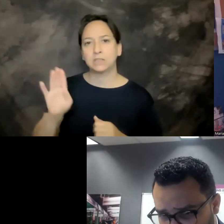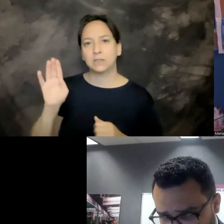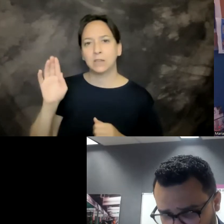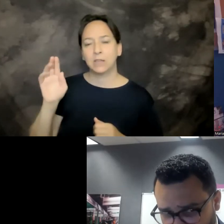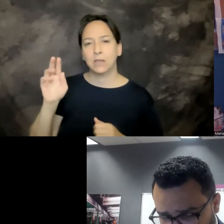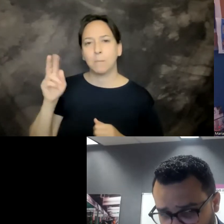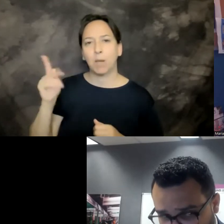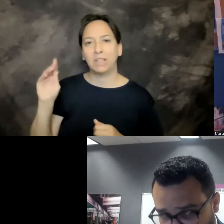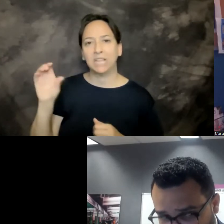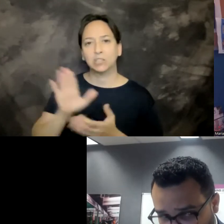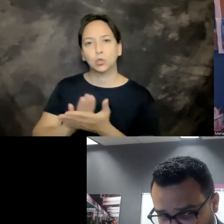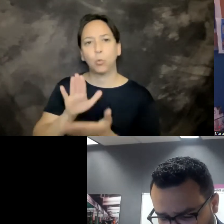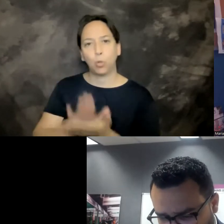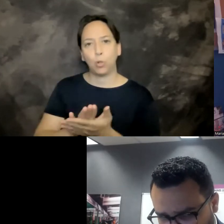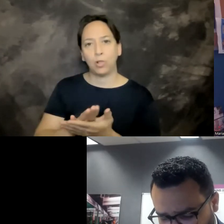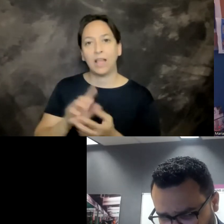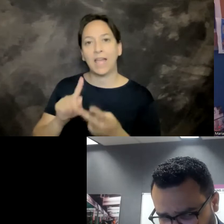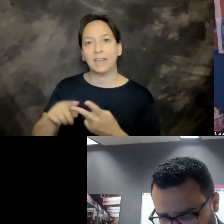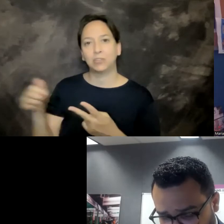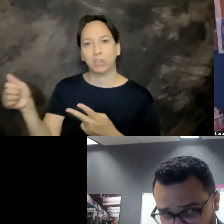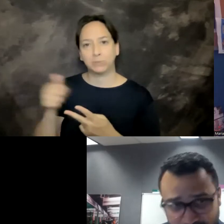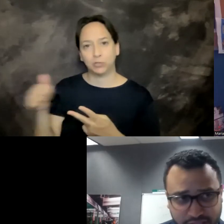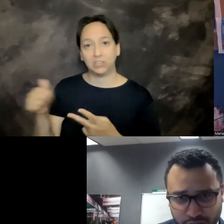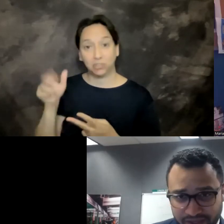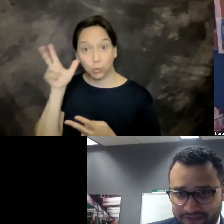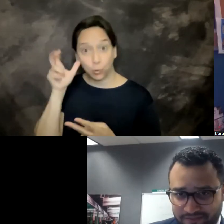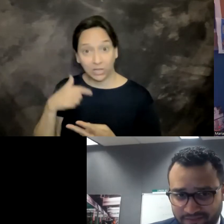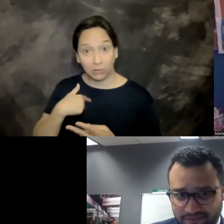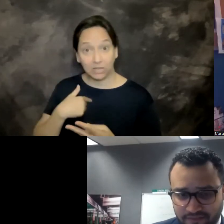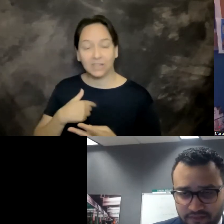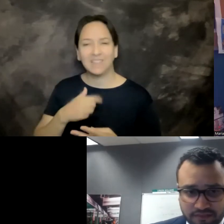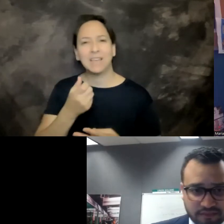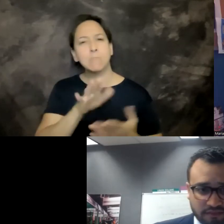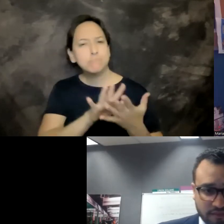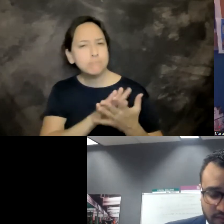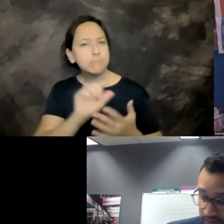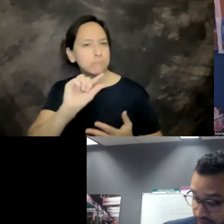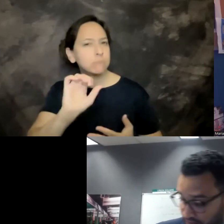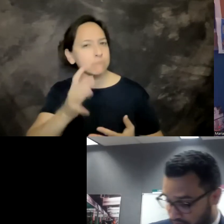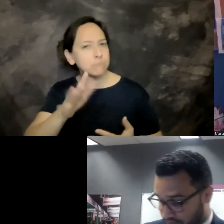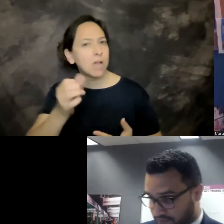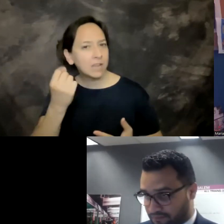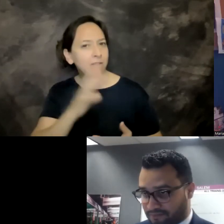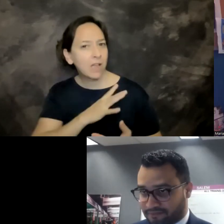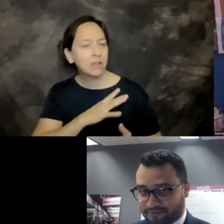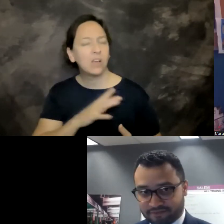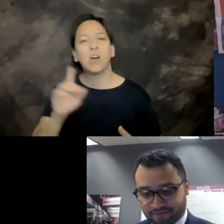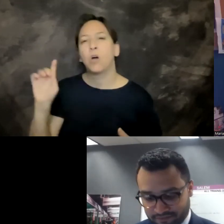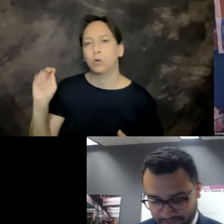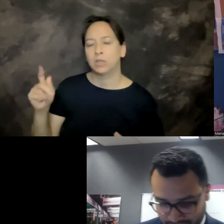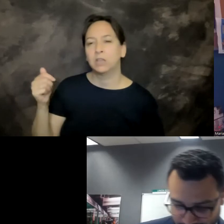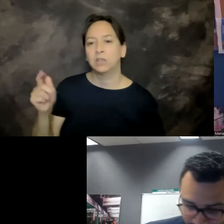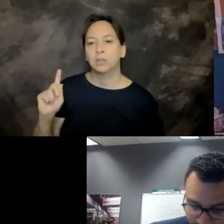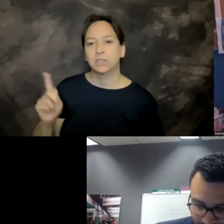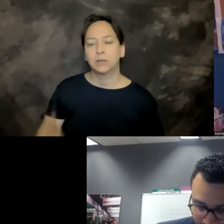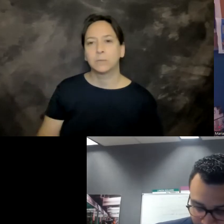and transportation. Can you hear me? You're breaking up a little bit. Okay, 1 second.